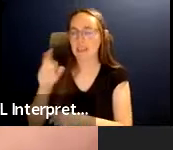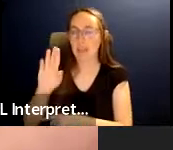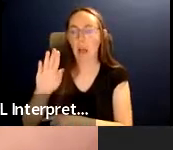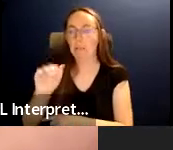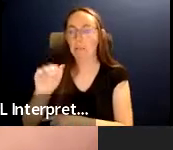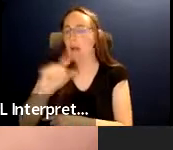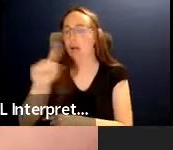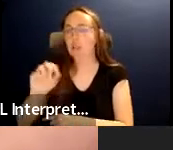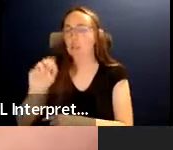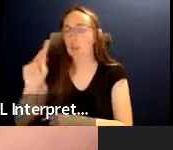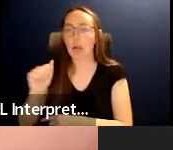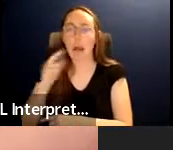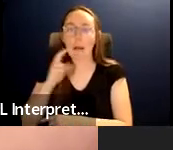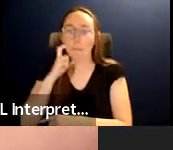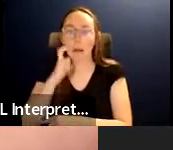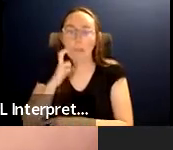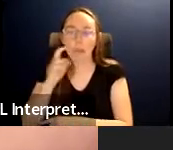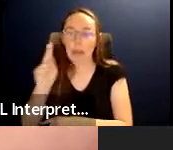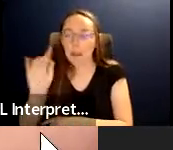it.